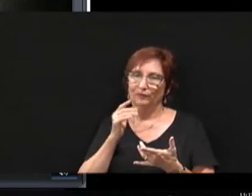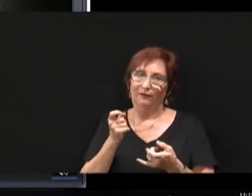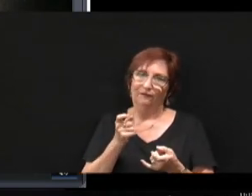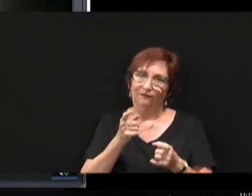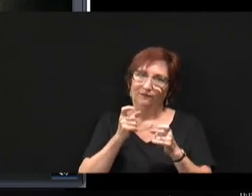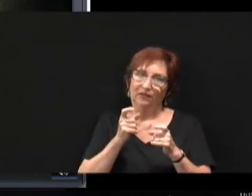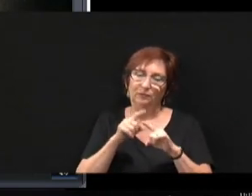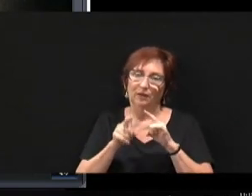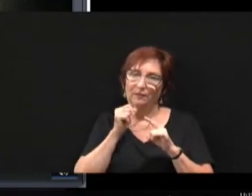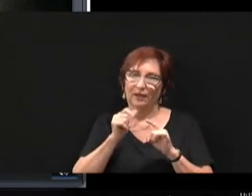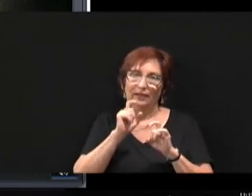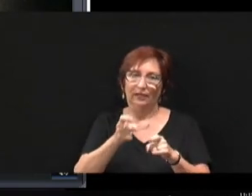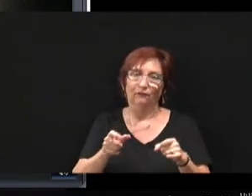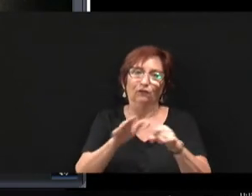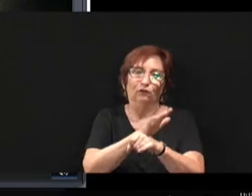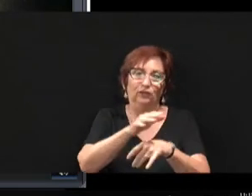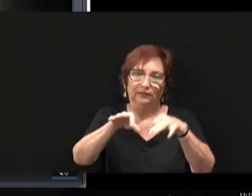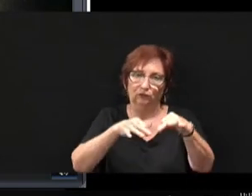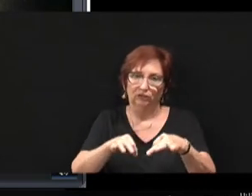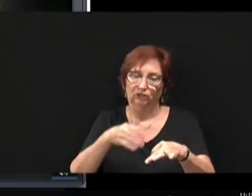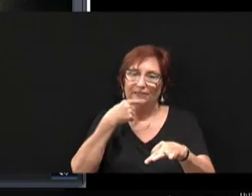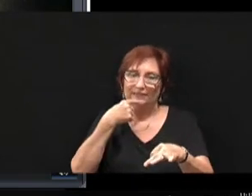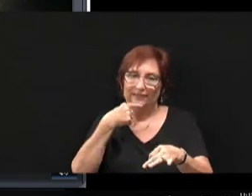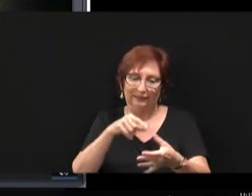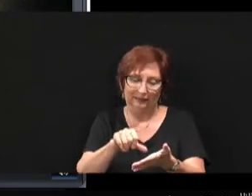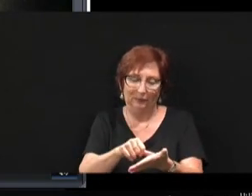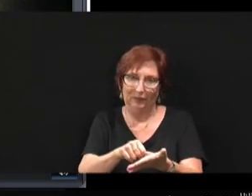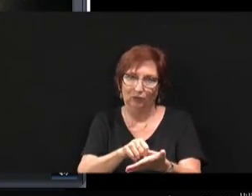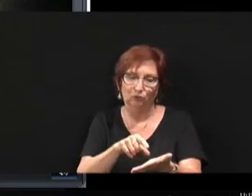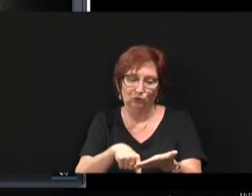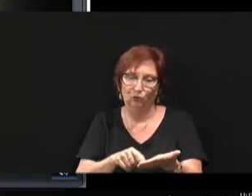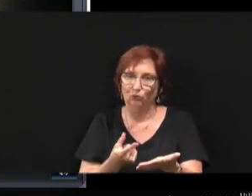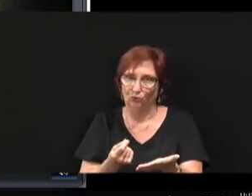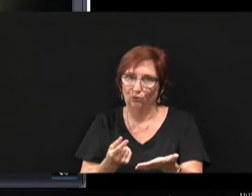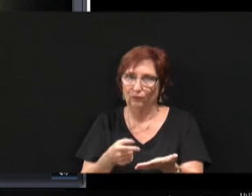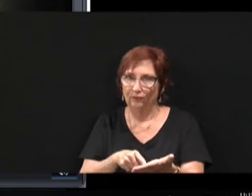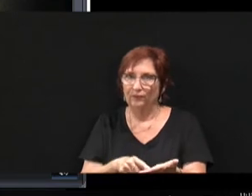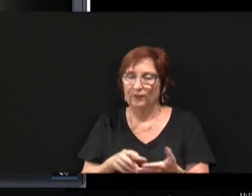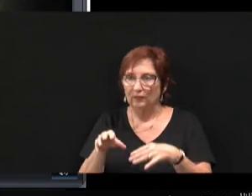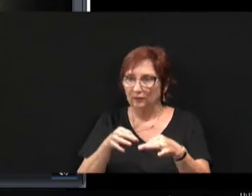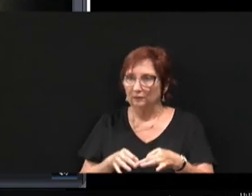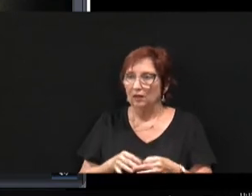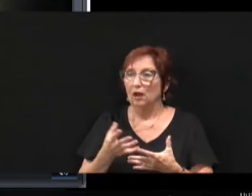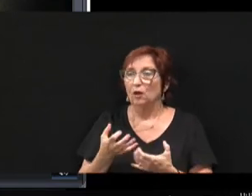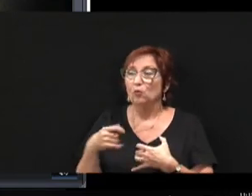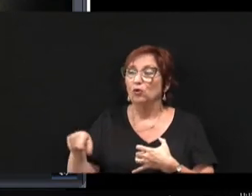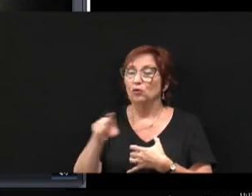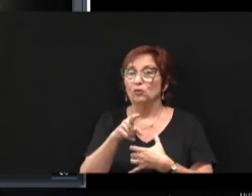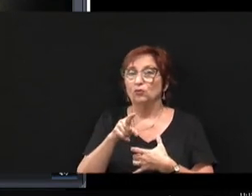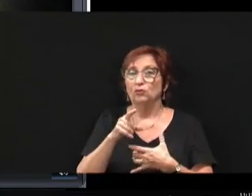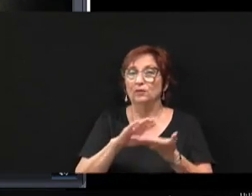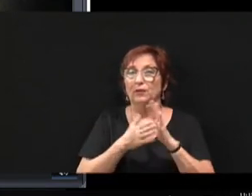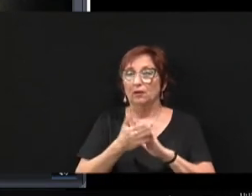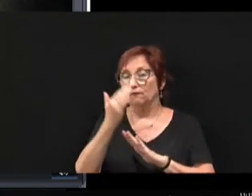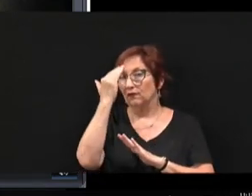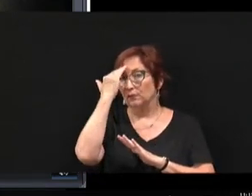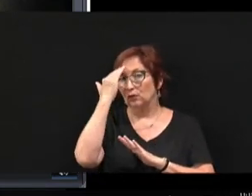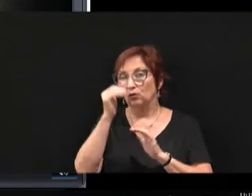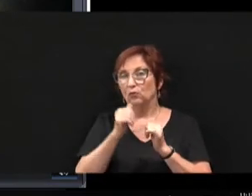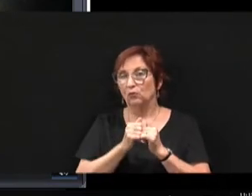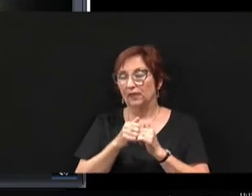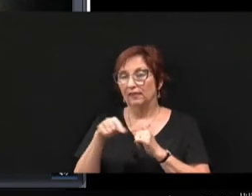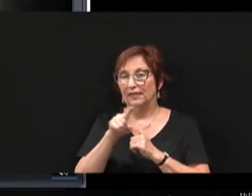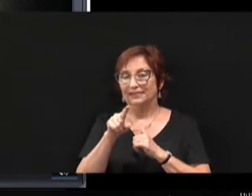you the complete instructions. It says right on the page what you do. Okay? I want you to become familiar